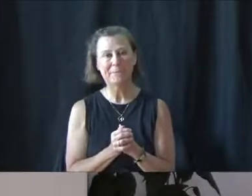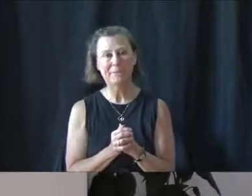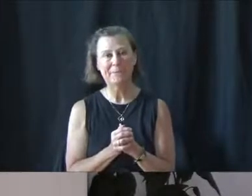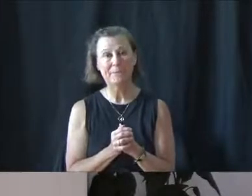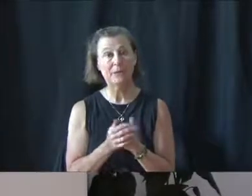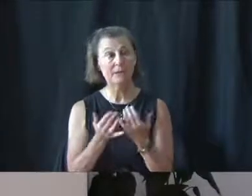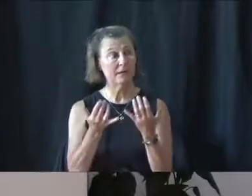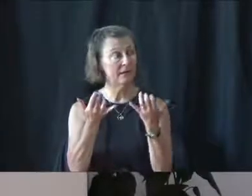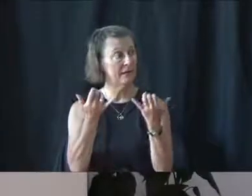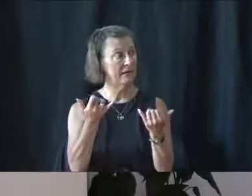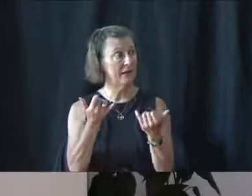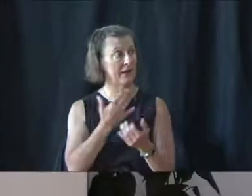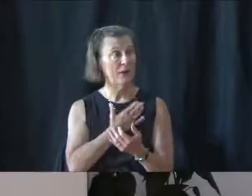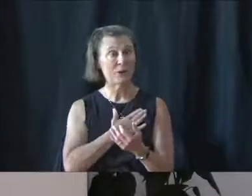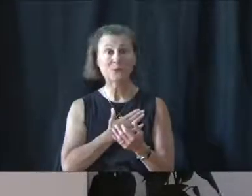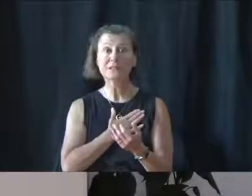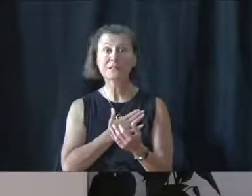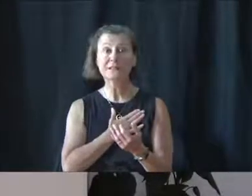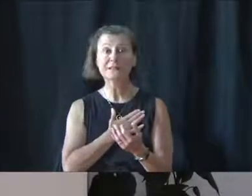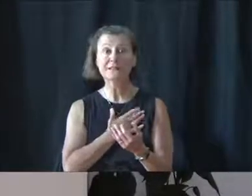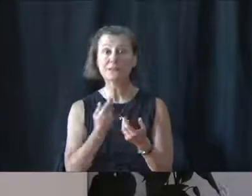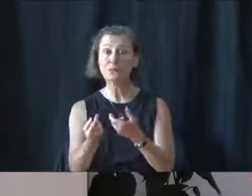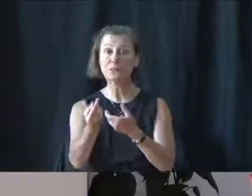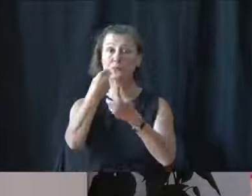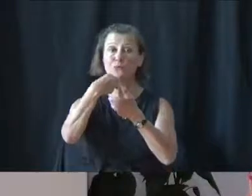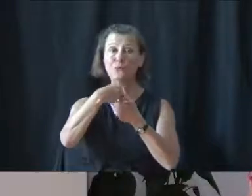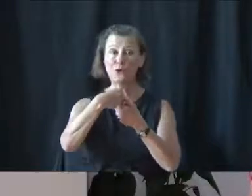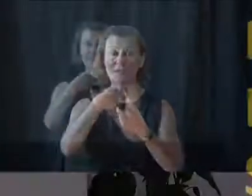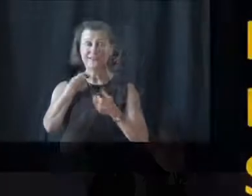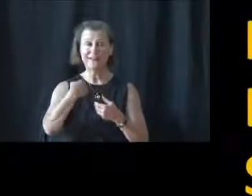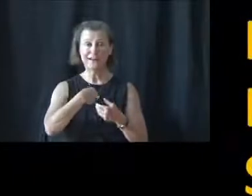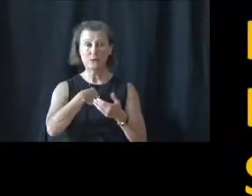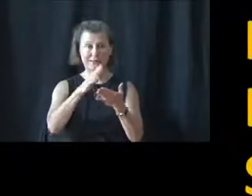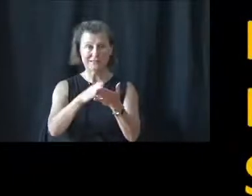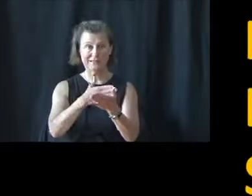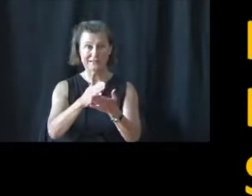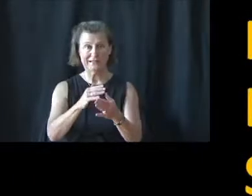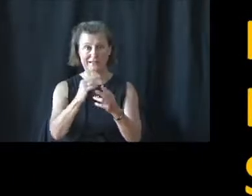And now, please join us as we sing the flame into life.